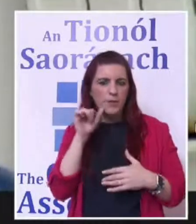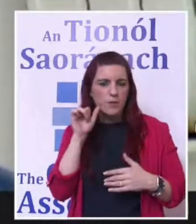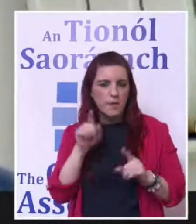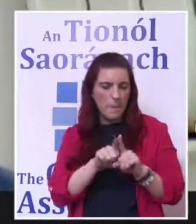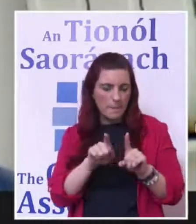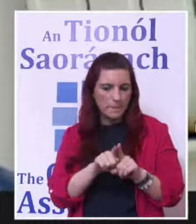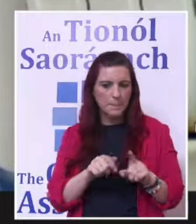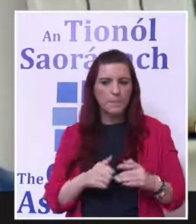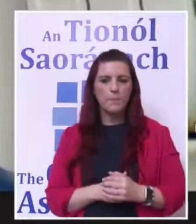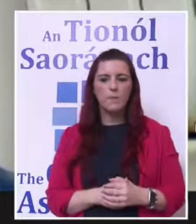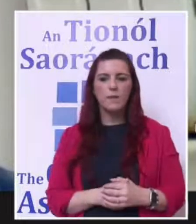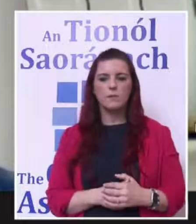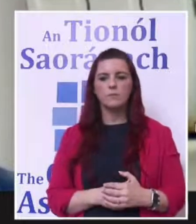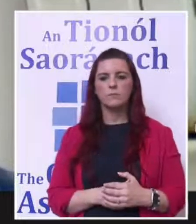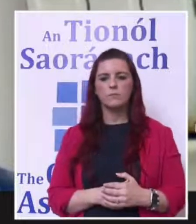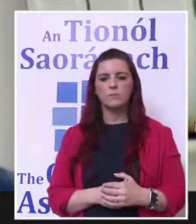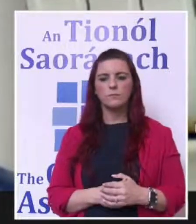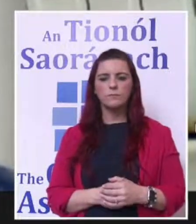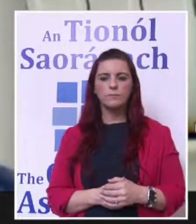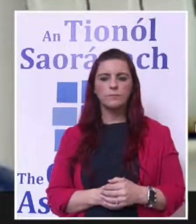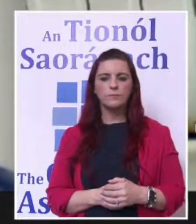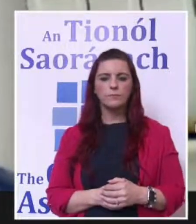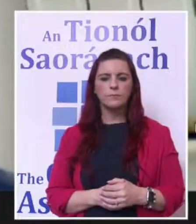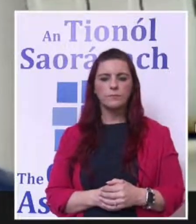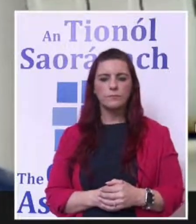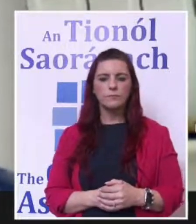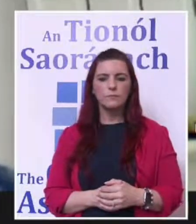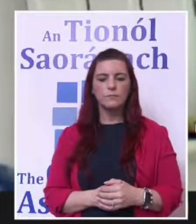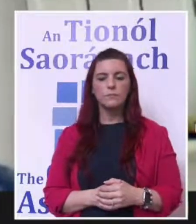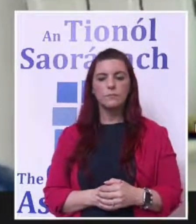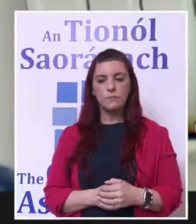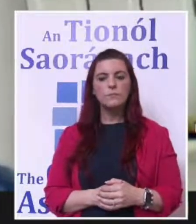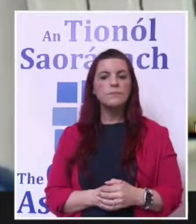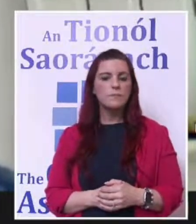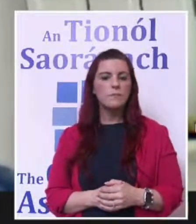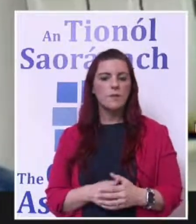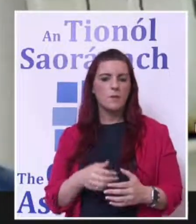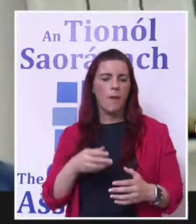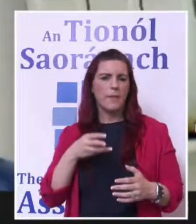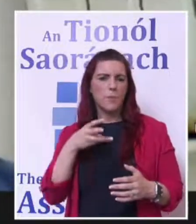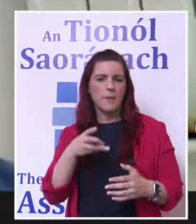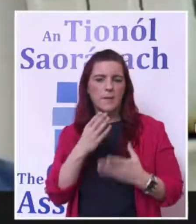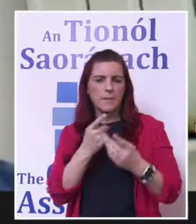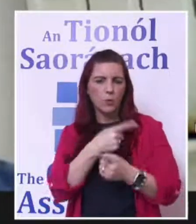hopefully pointers that might help you in your work over the next number of months.